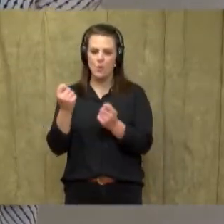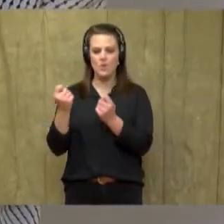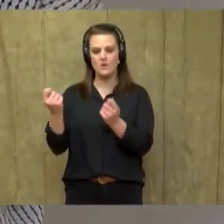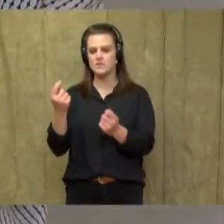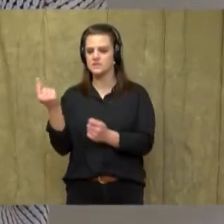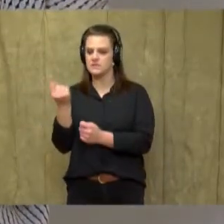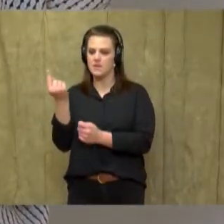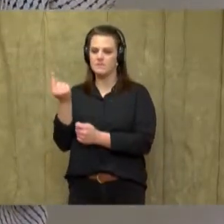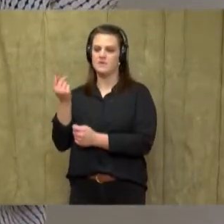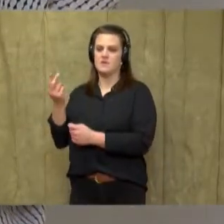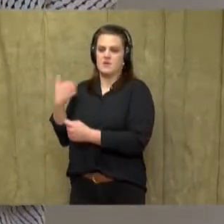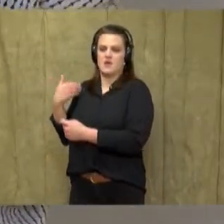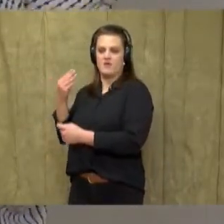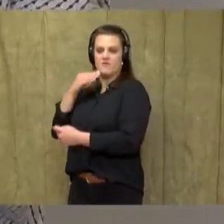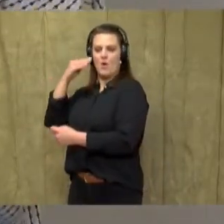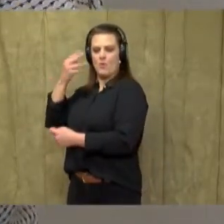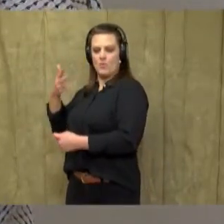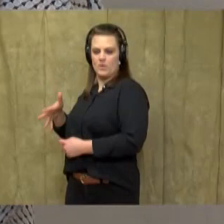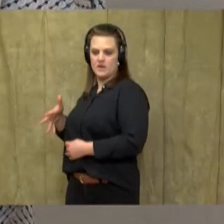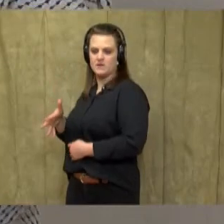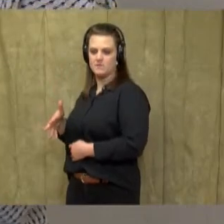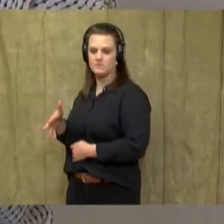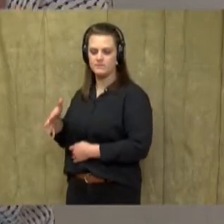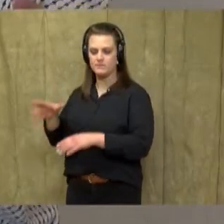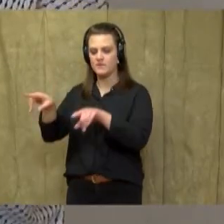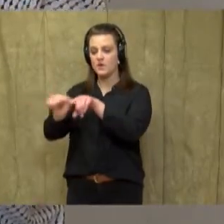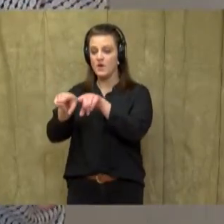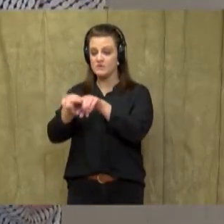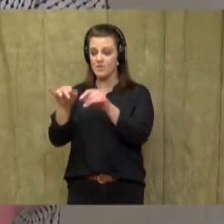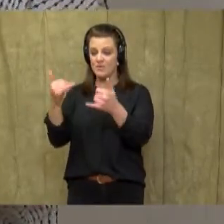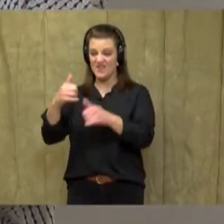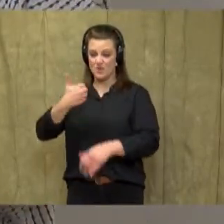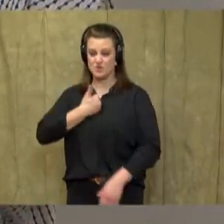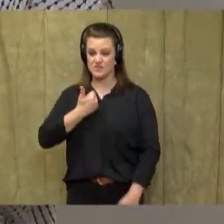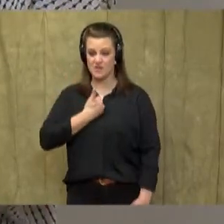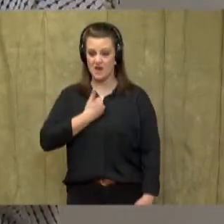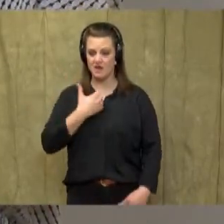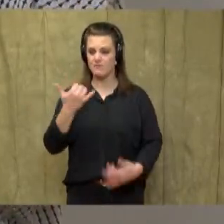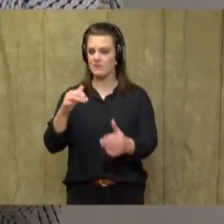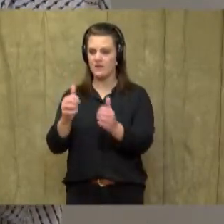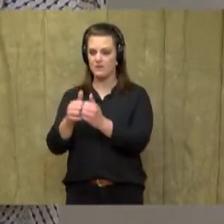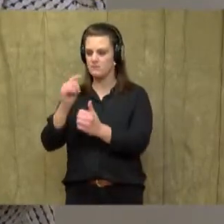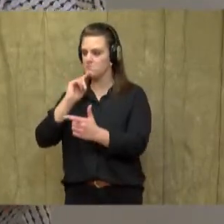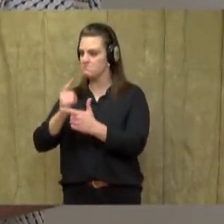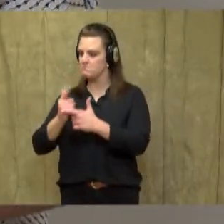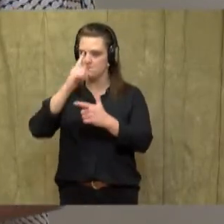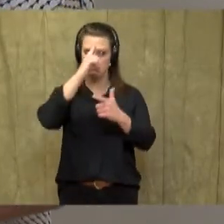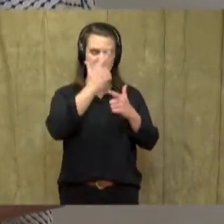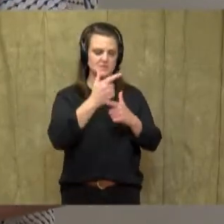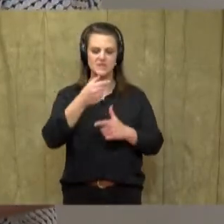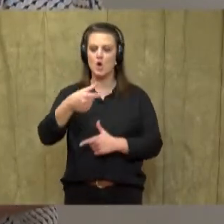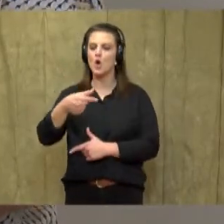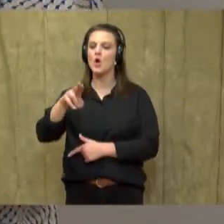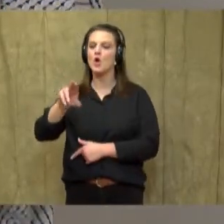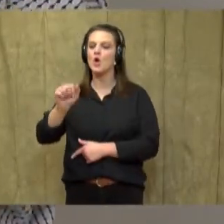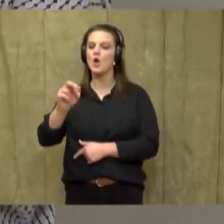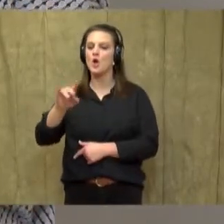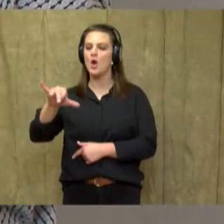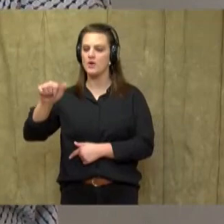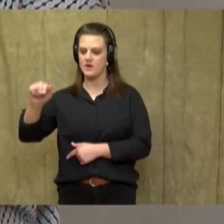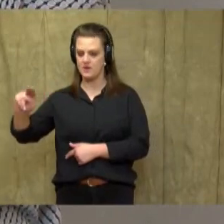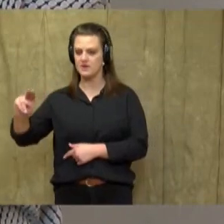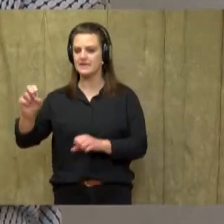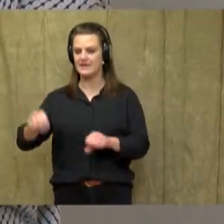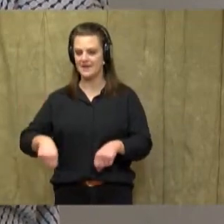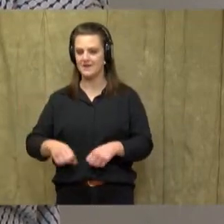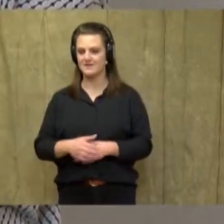toys or something that you have at home. And you can play by yourself, you can play with a sibling, or you can play with a guardian. So that was something that